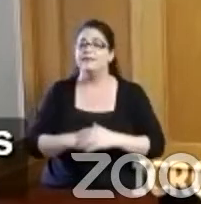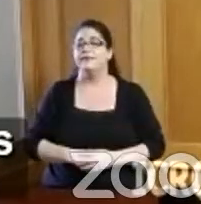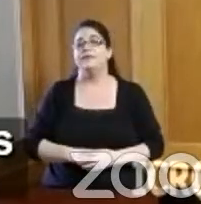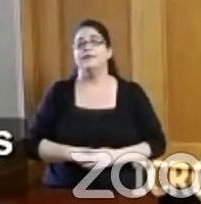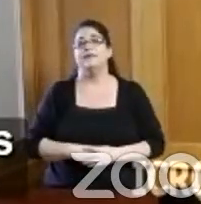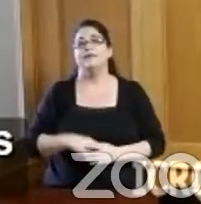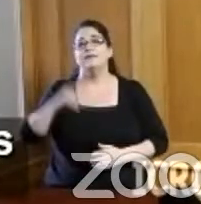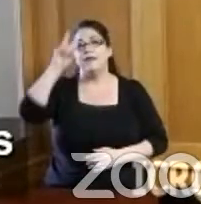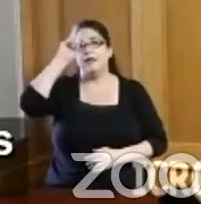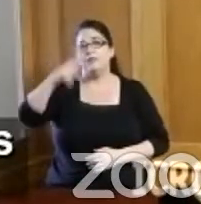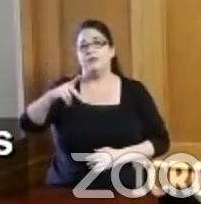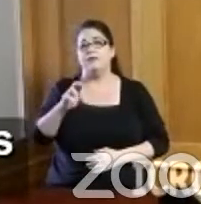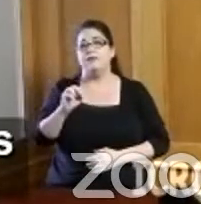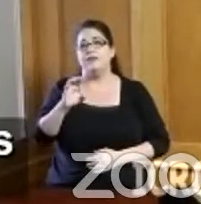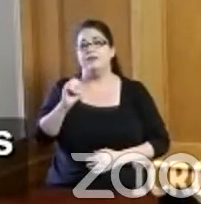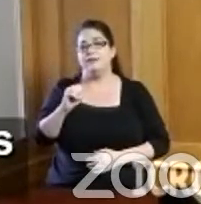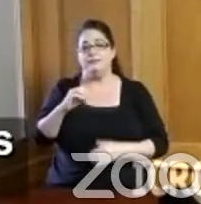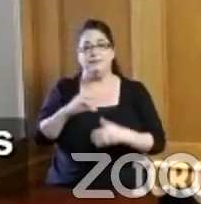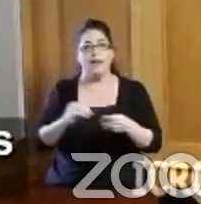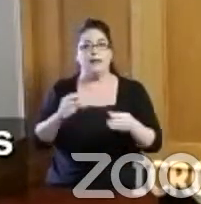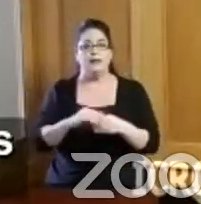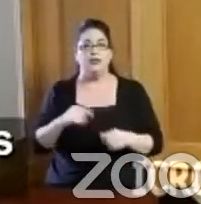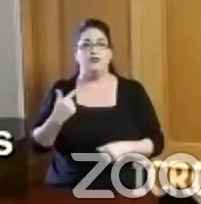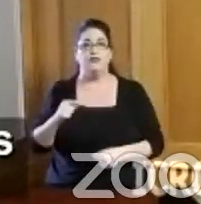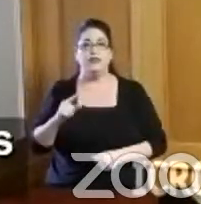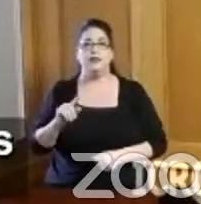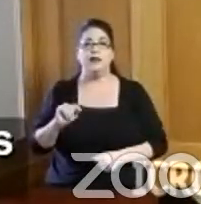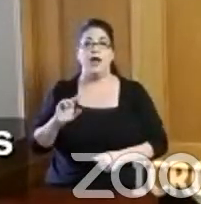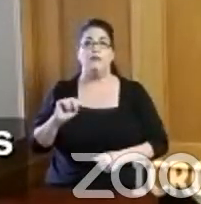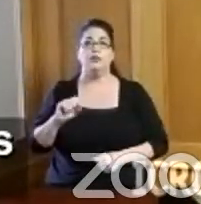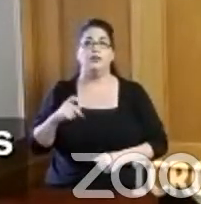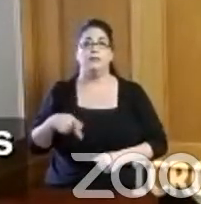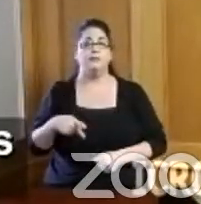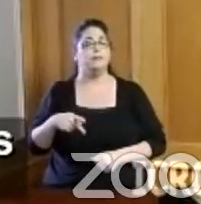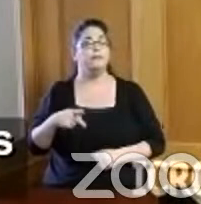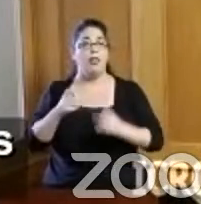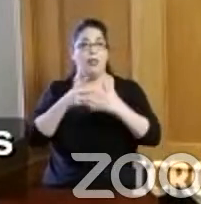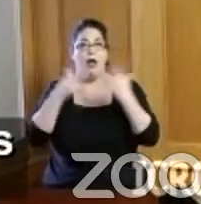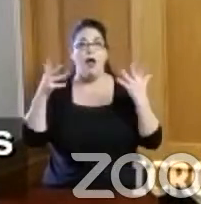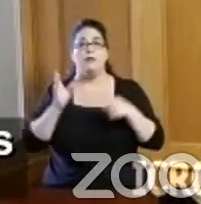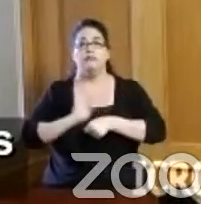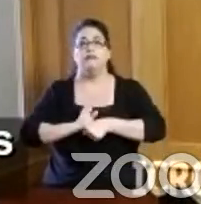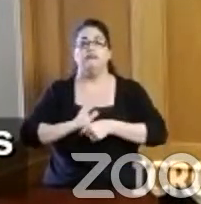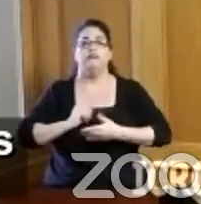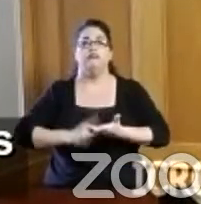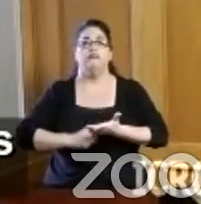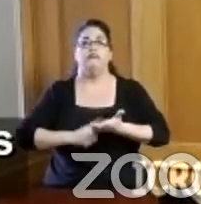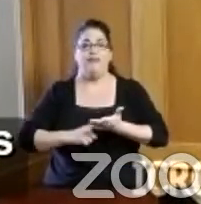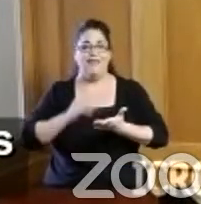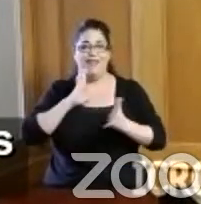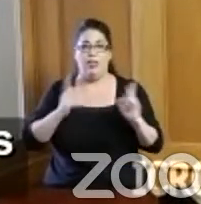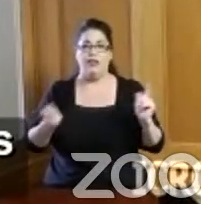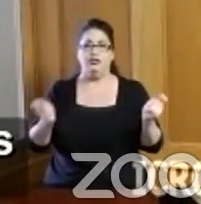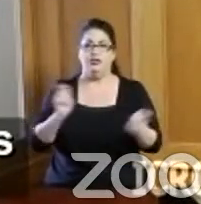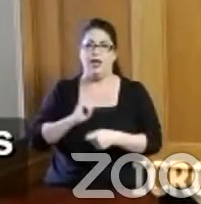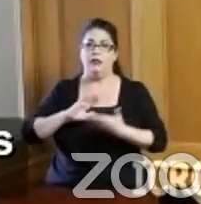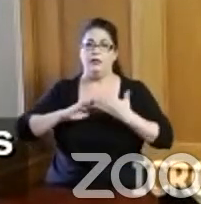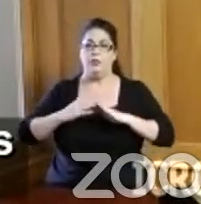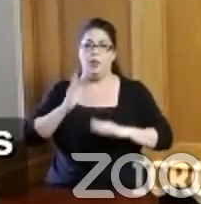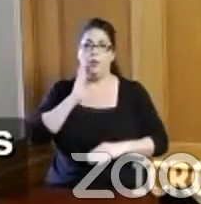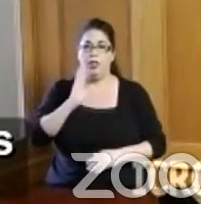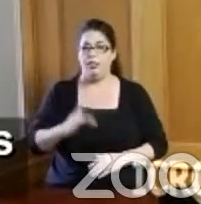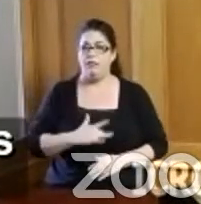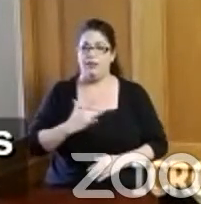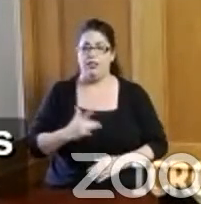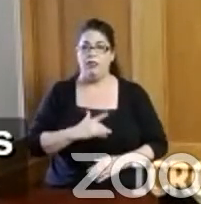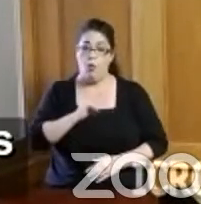been a lot of activity over the years in Green Township. But we really feel that this will be a game changer for our community. When you talk